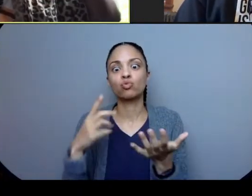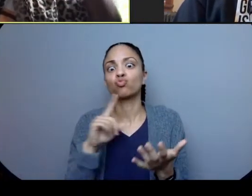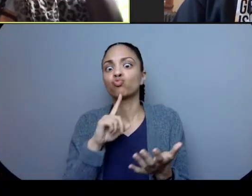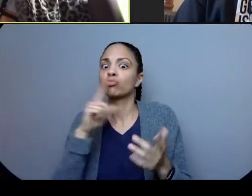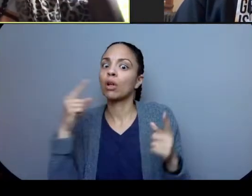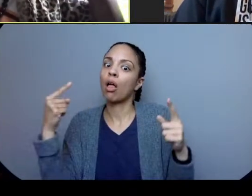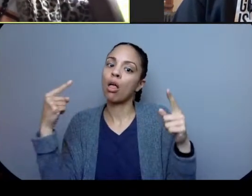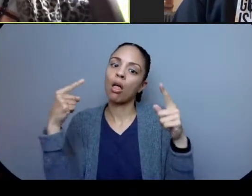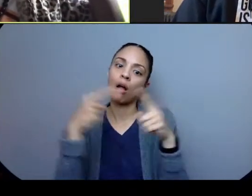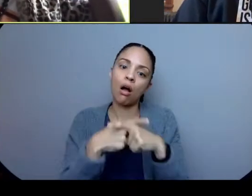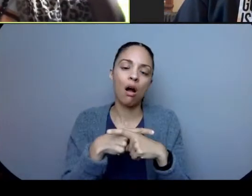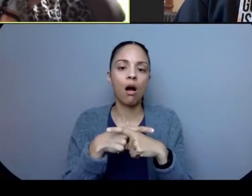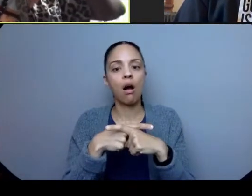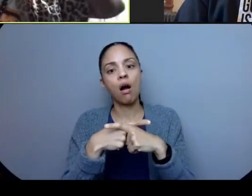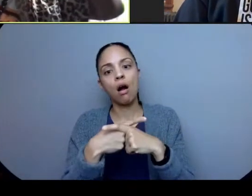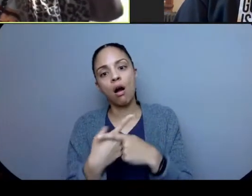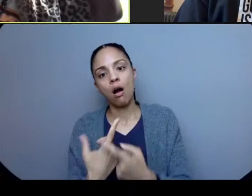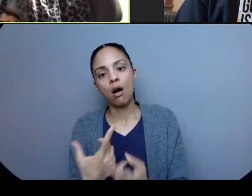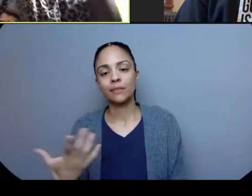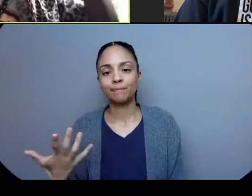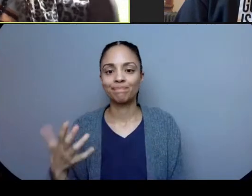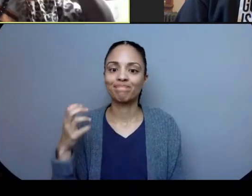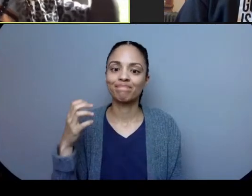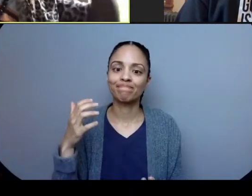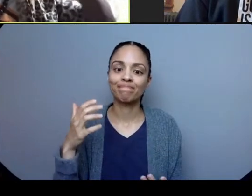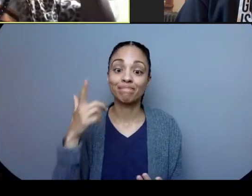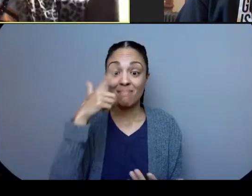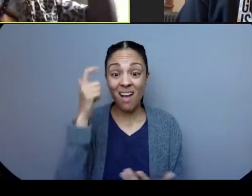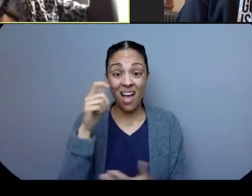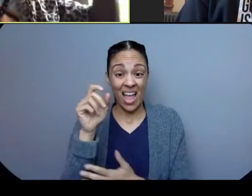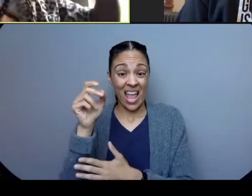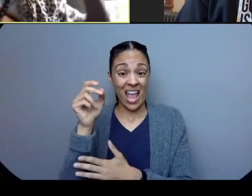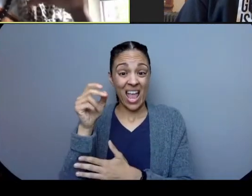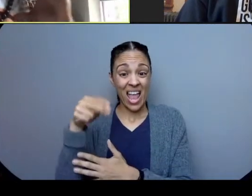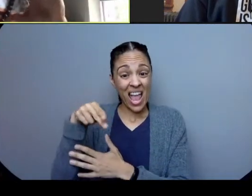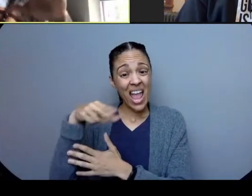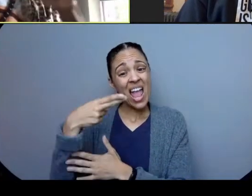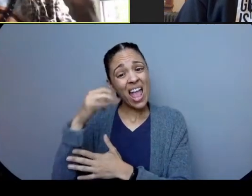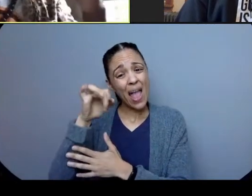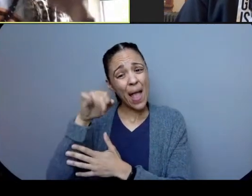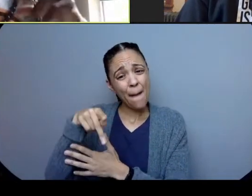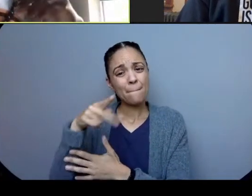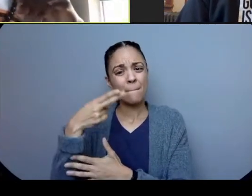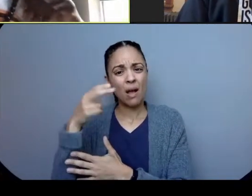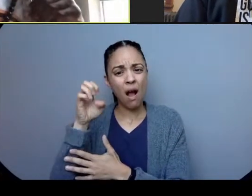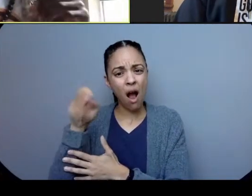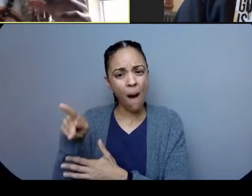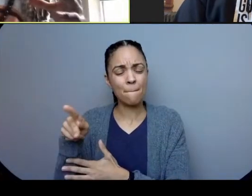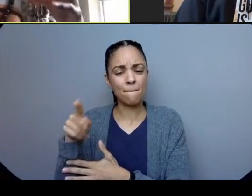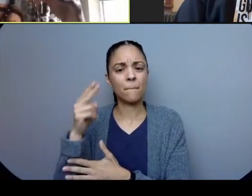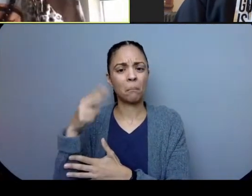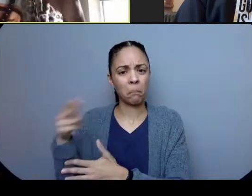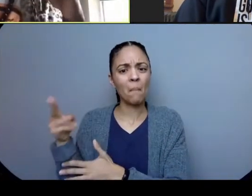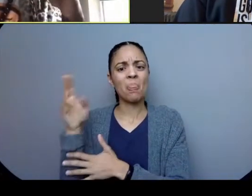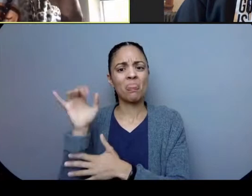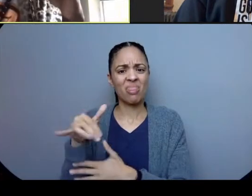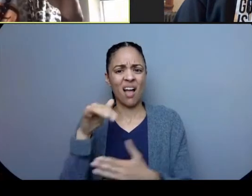hip hop, the street or hip hop movement, this genre